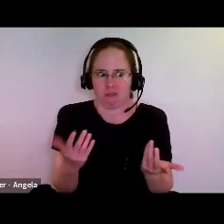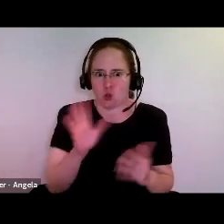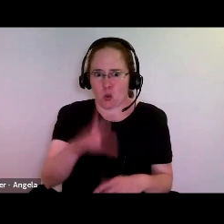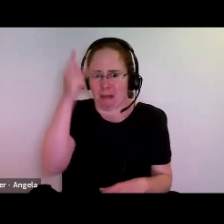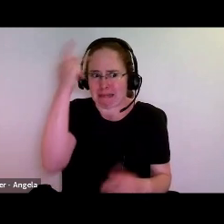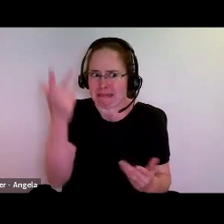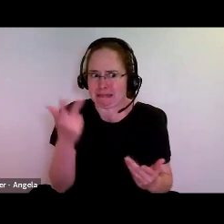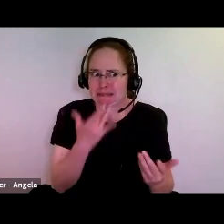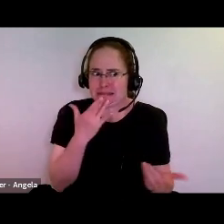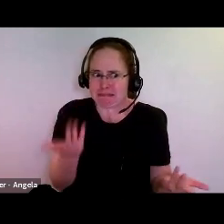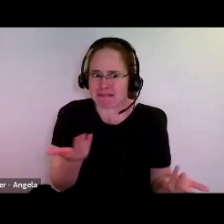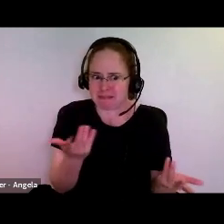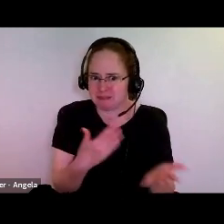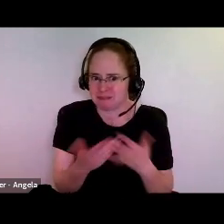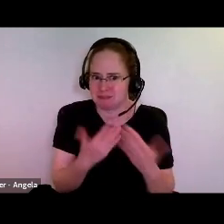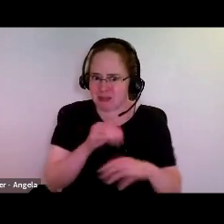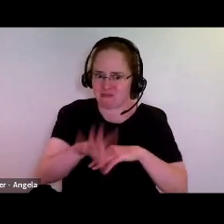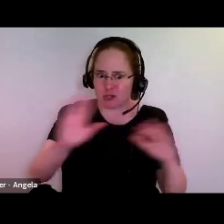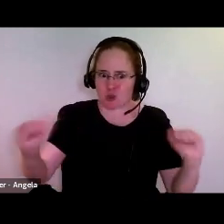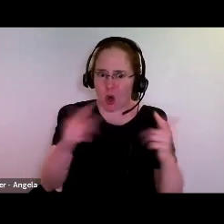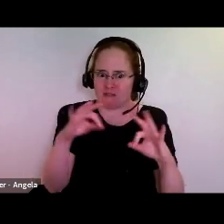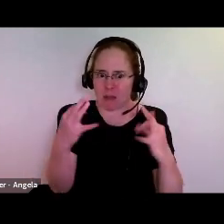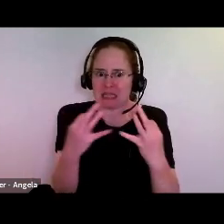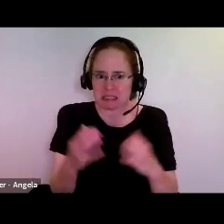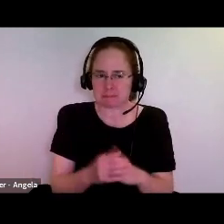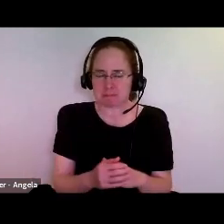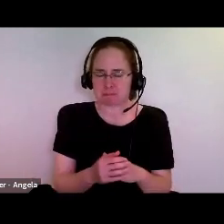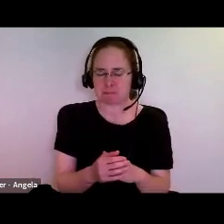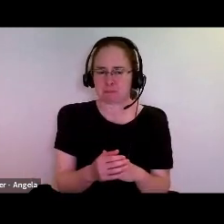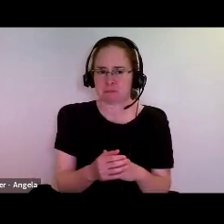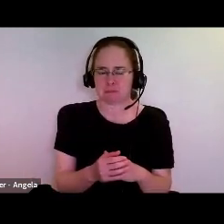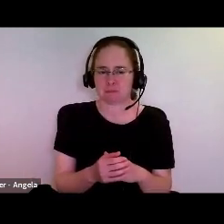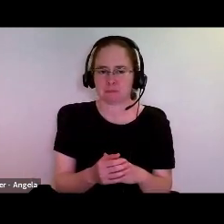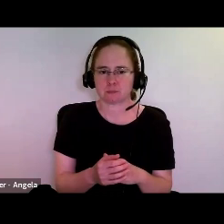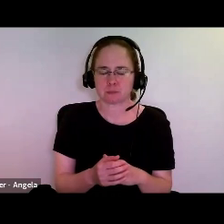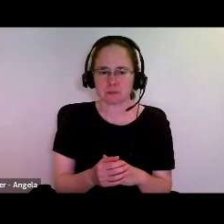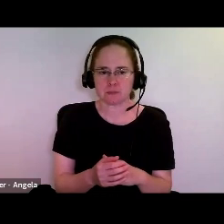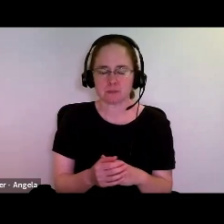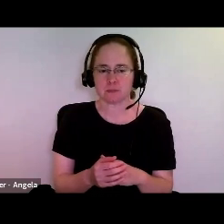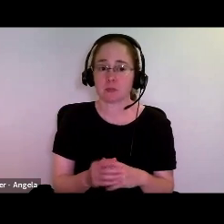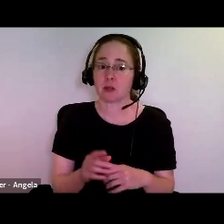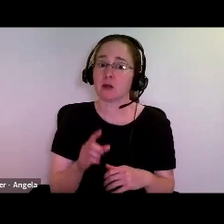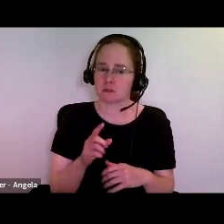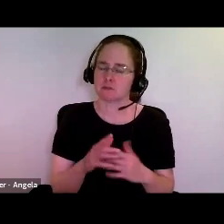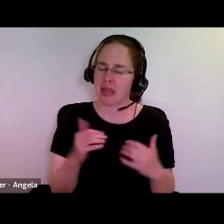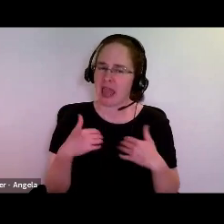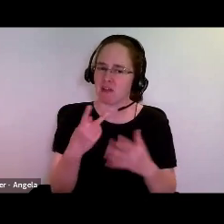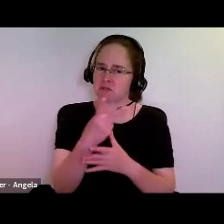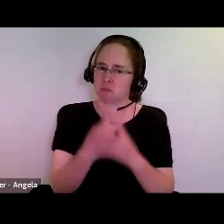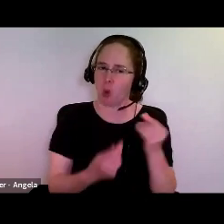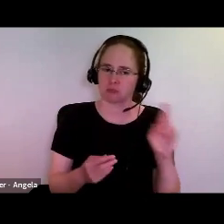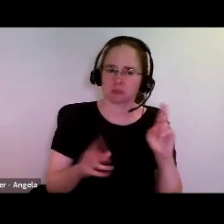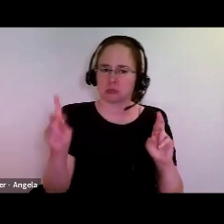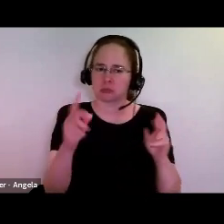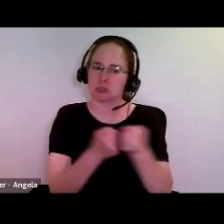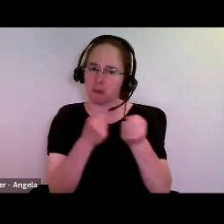politics. It affects all families at some point. And so there is bipartisan support for this, and